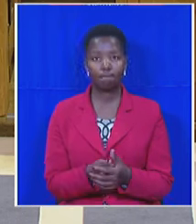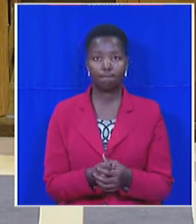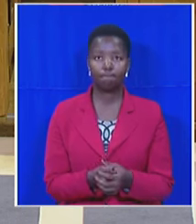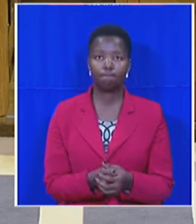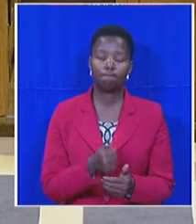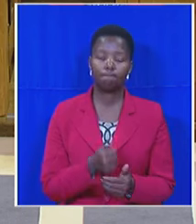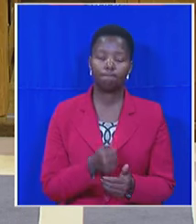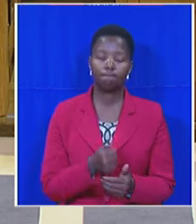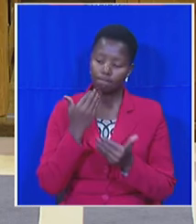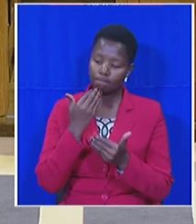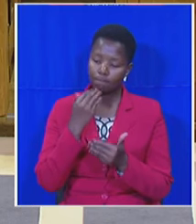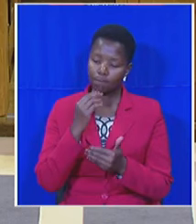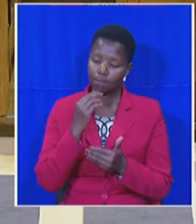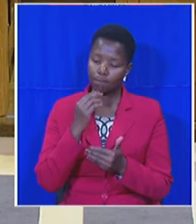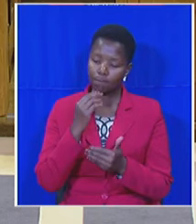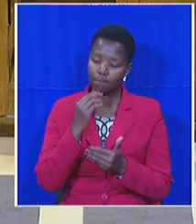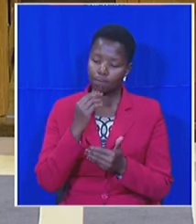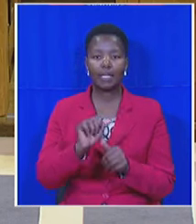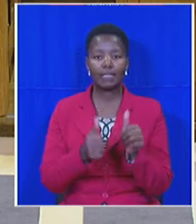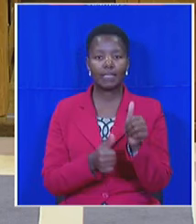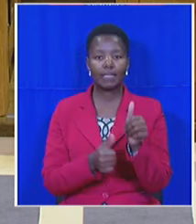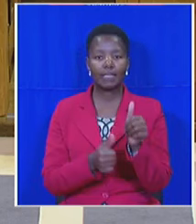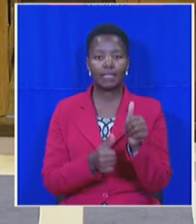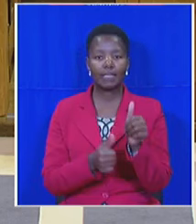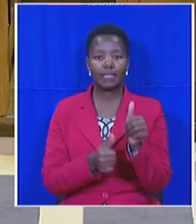Thank you, Honorable Deputy Speaker.